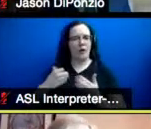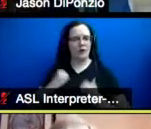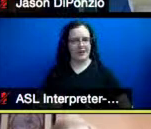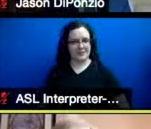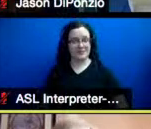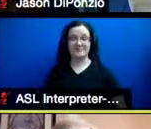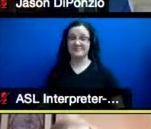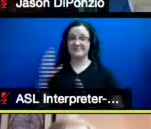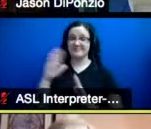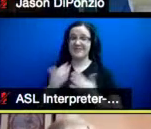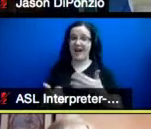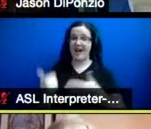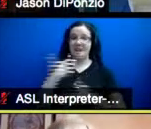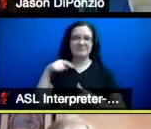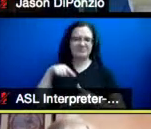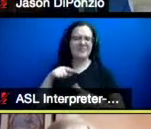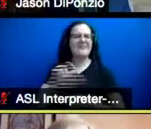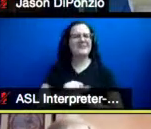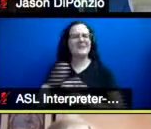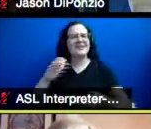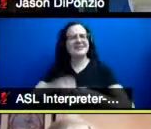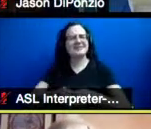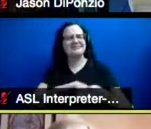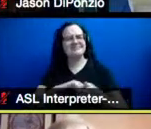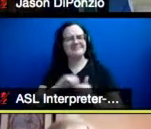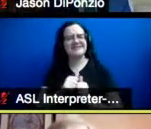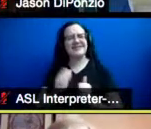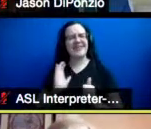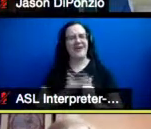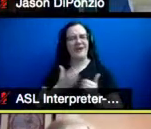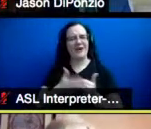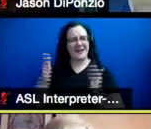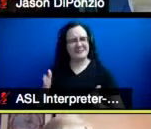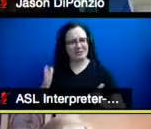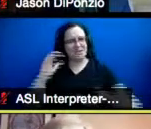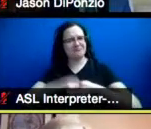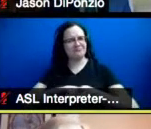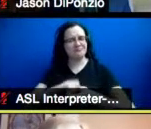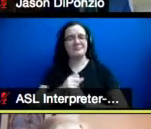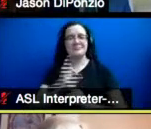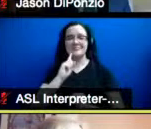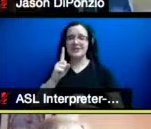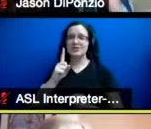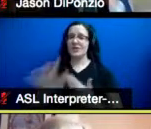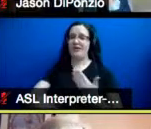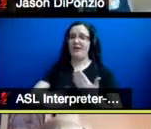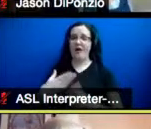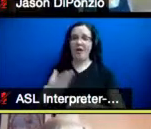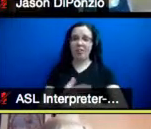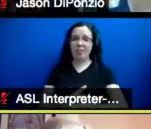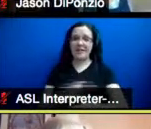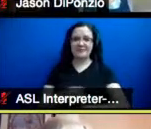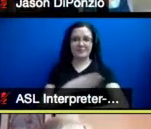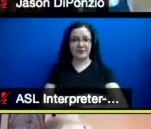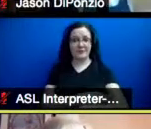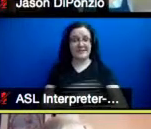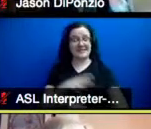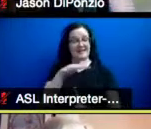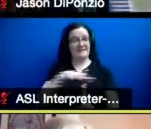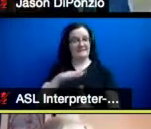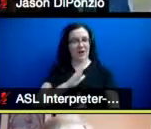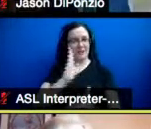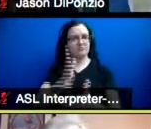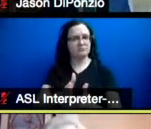is working collaboratively with our neighbors to ensure that all improvements are performed with minimal disruption to the environment and